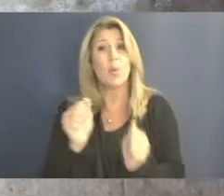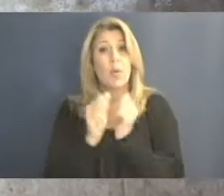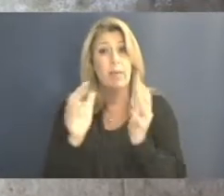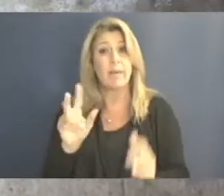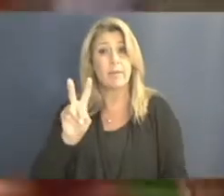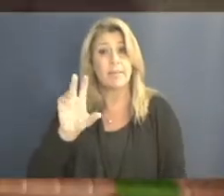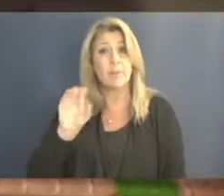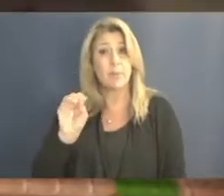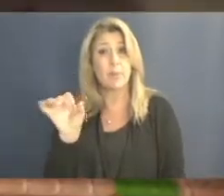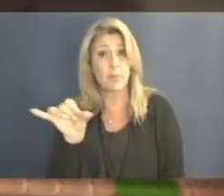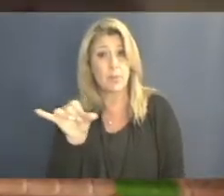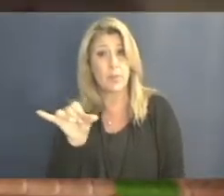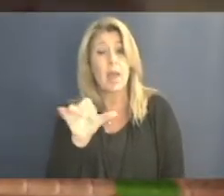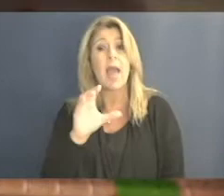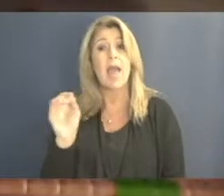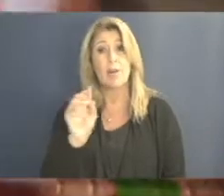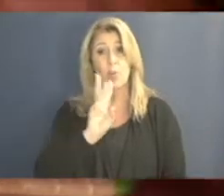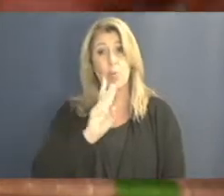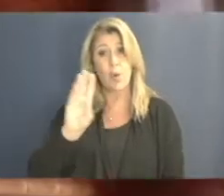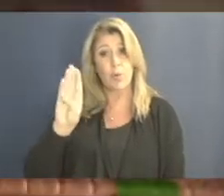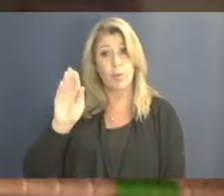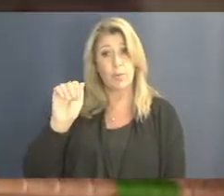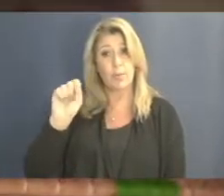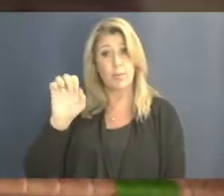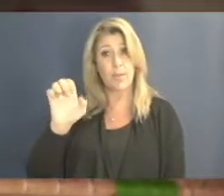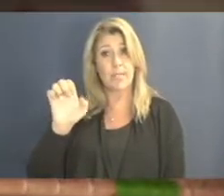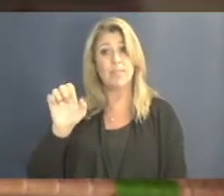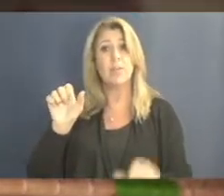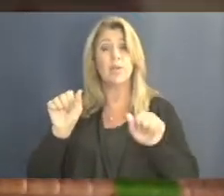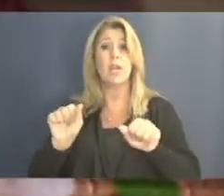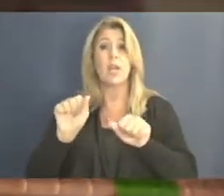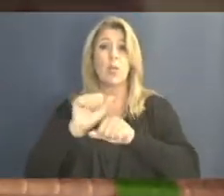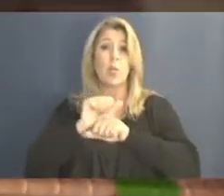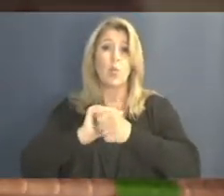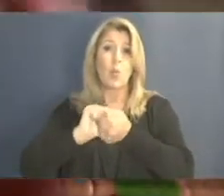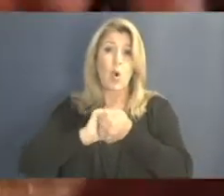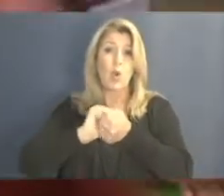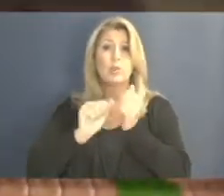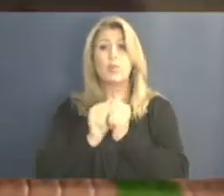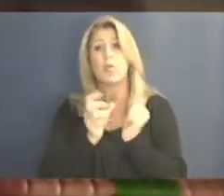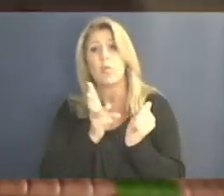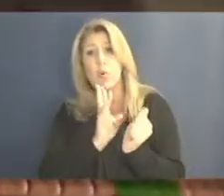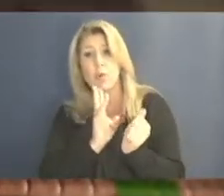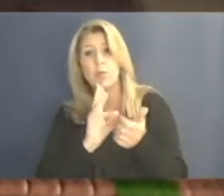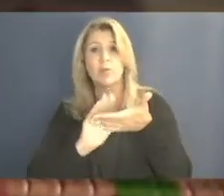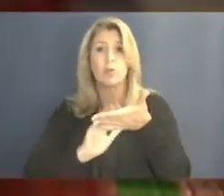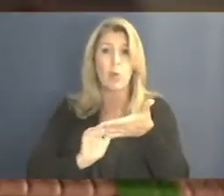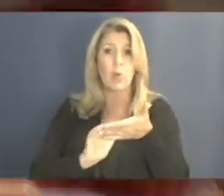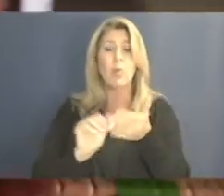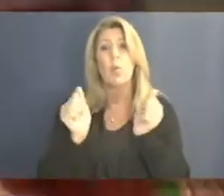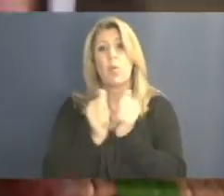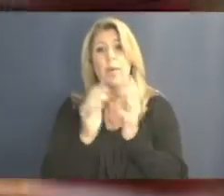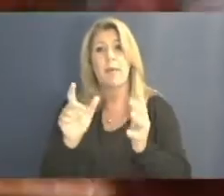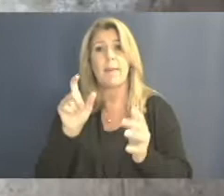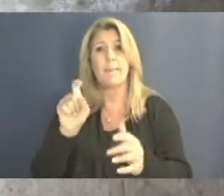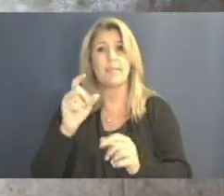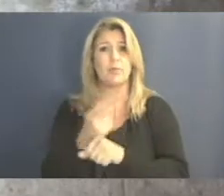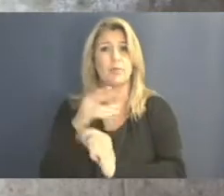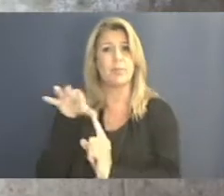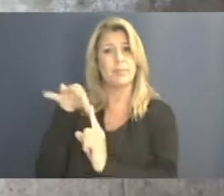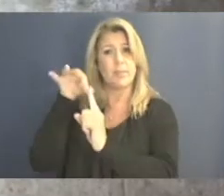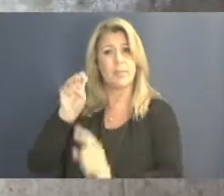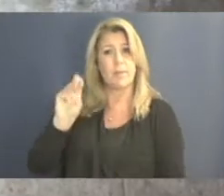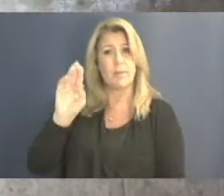is water-based, so you can clean your brushes with soap and water rather than having to use mineral spirits.